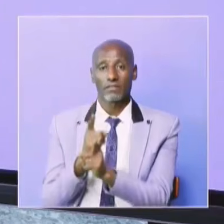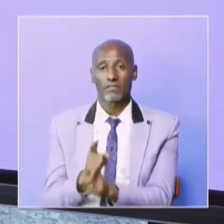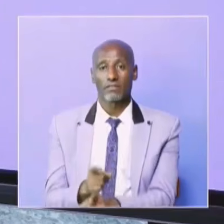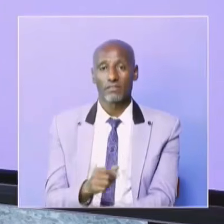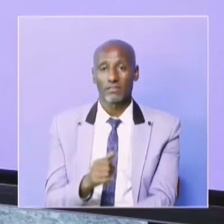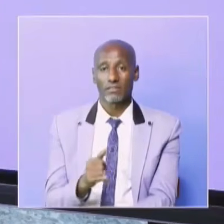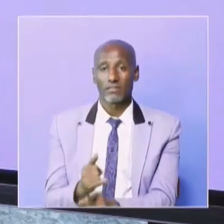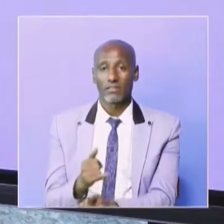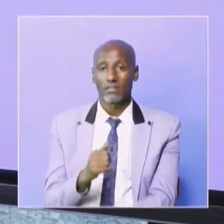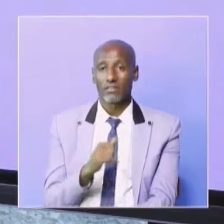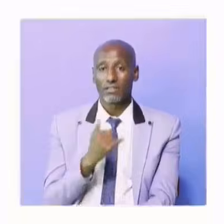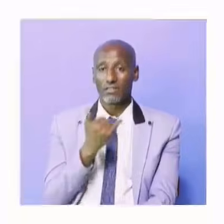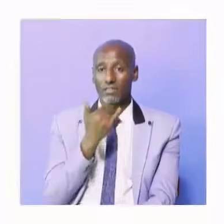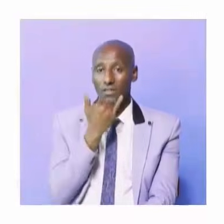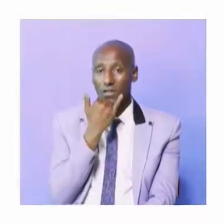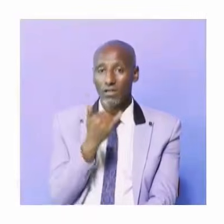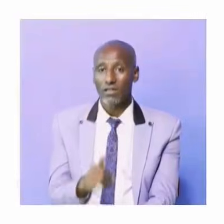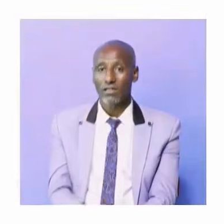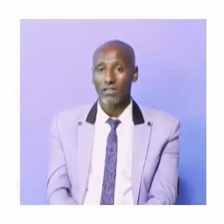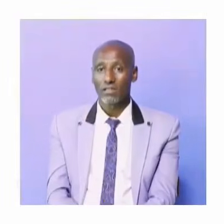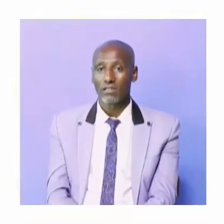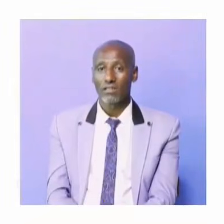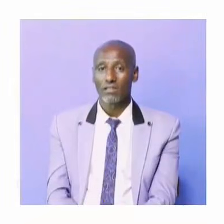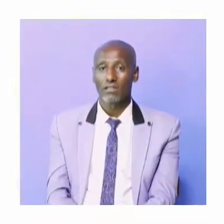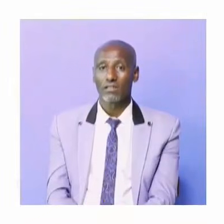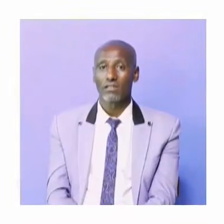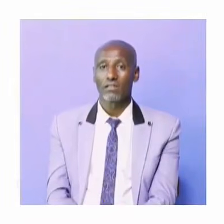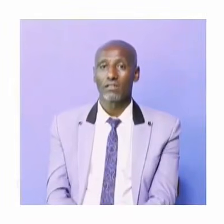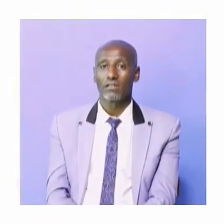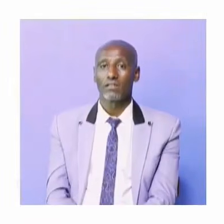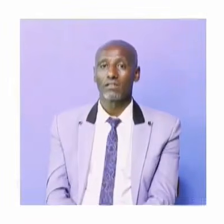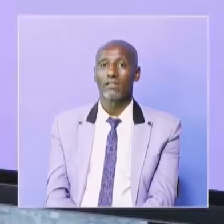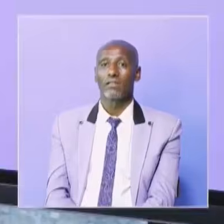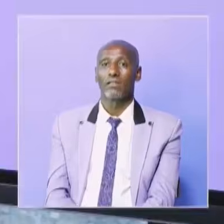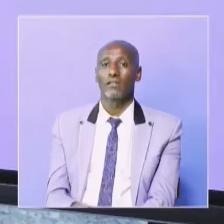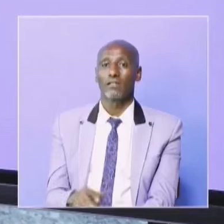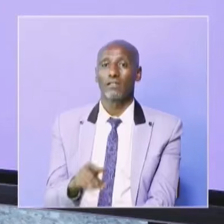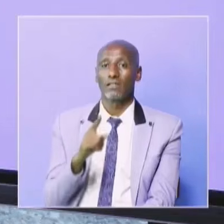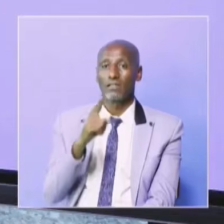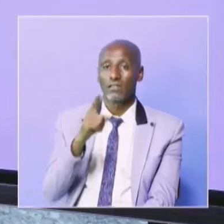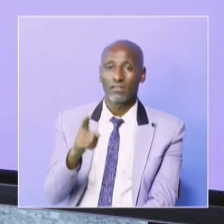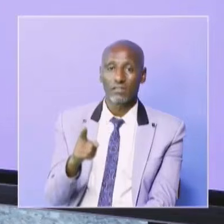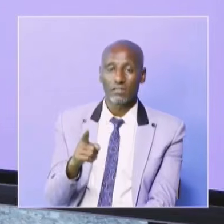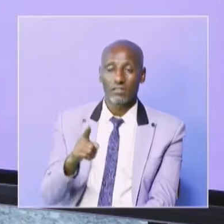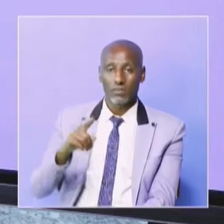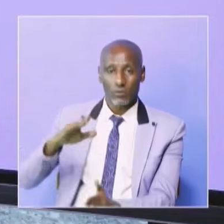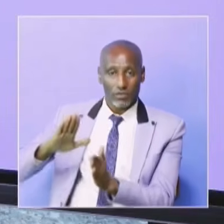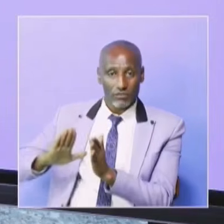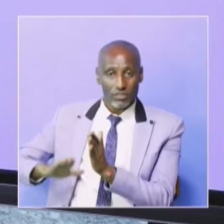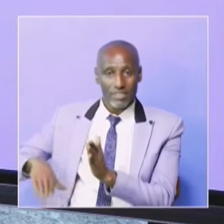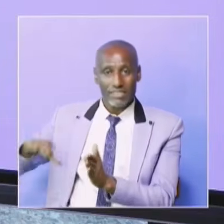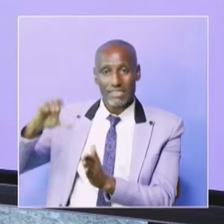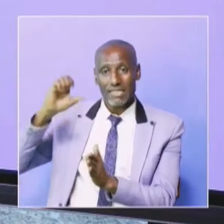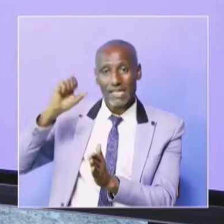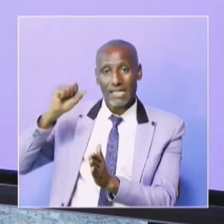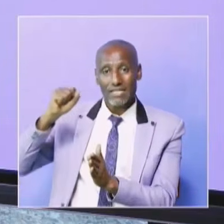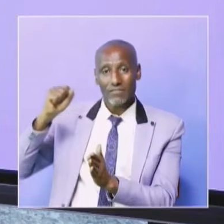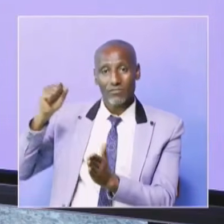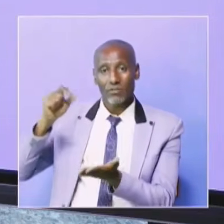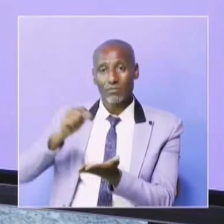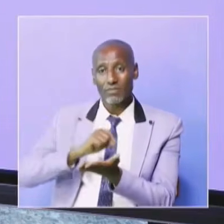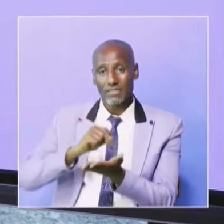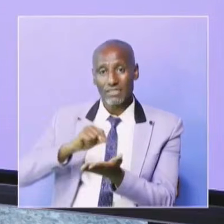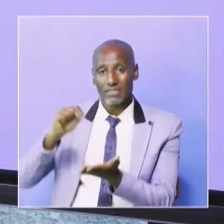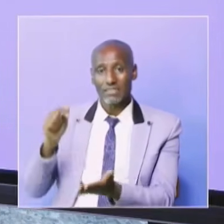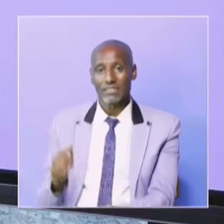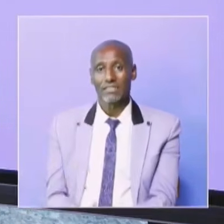wrong, right? Because we add es on do here, so we have to cancel this s. The